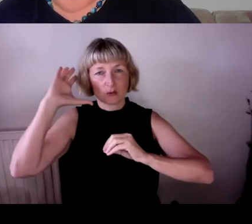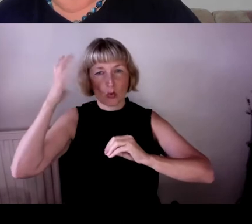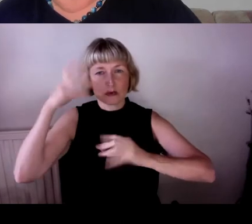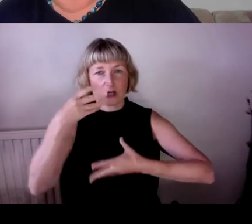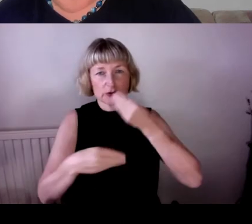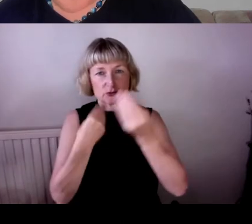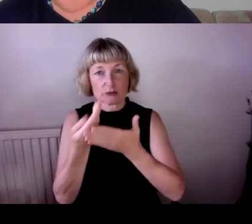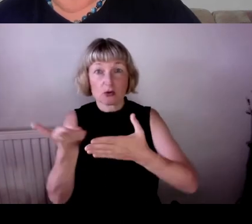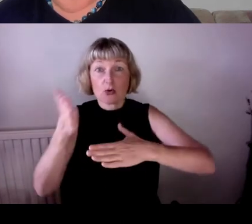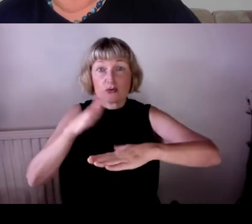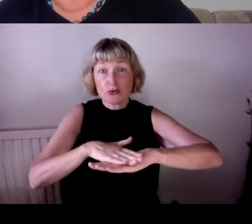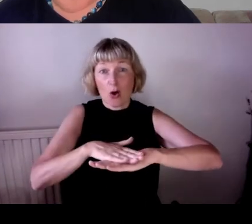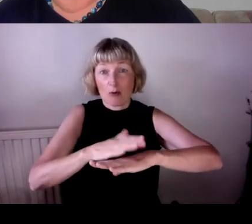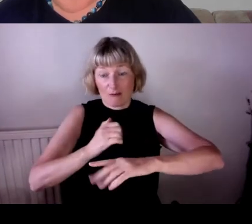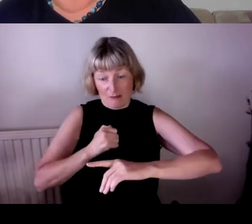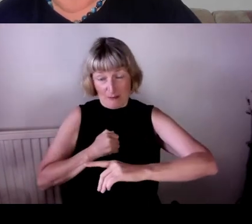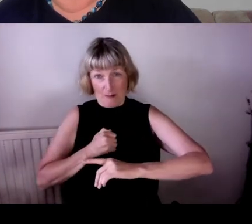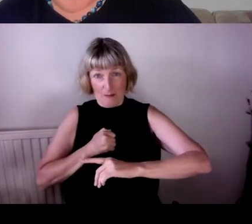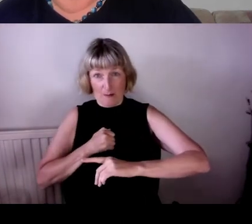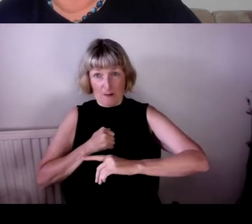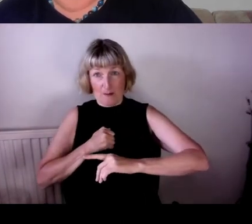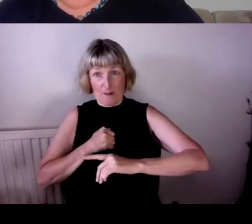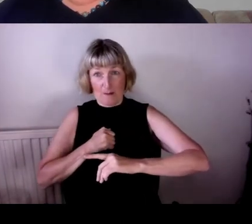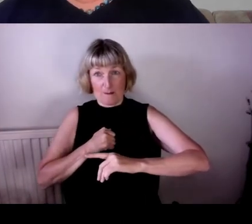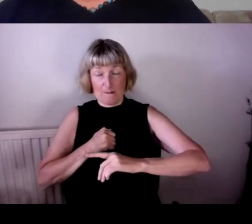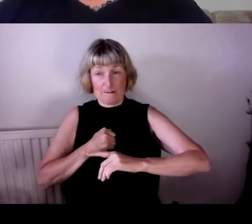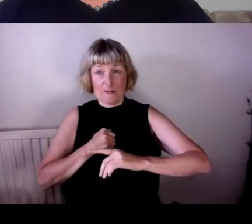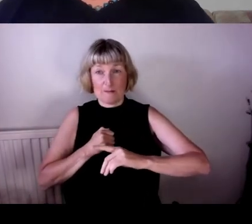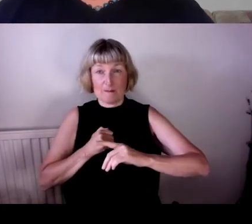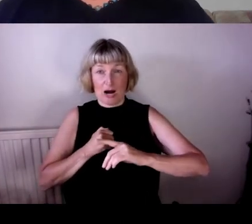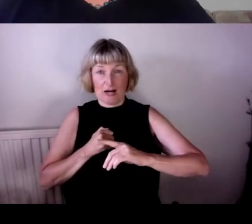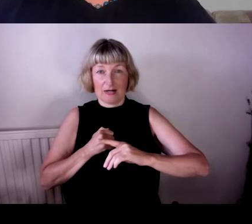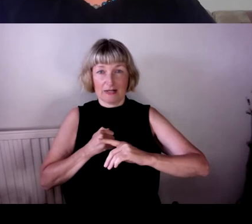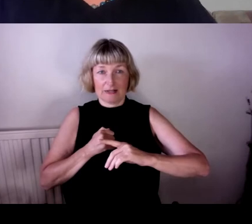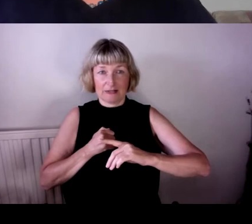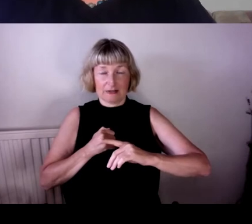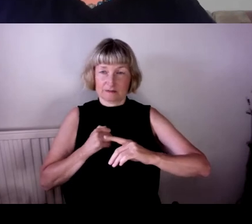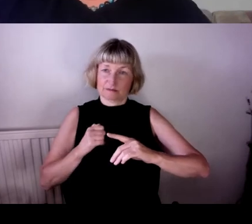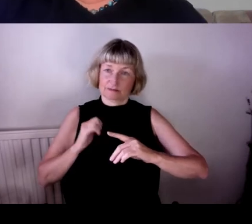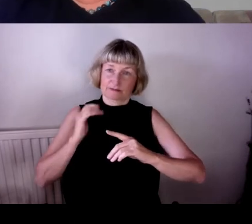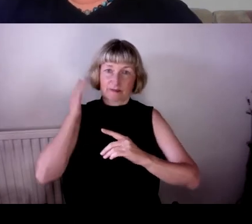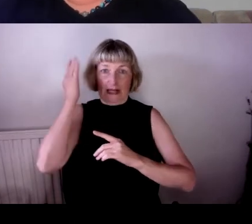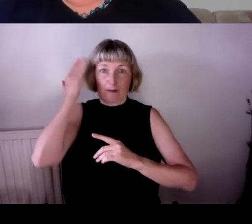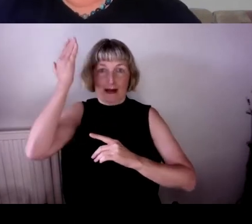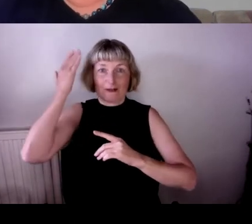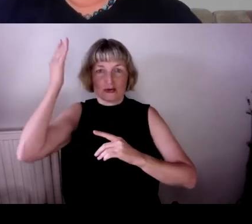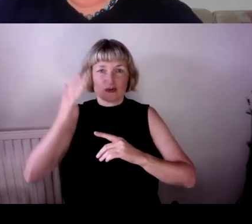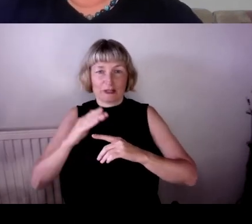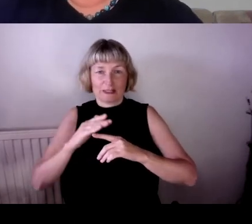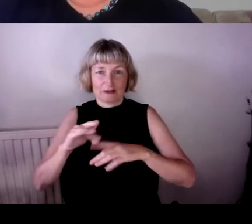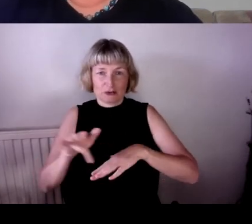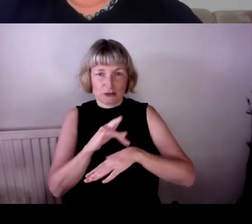of my audio description of the imaginary show. So it was a show that was already sort